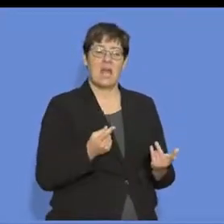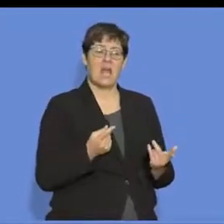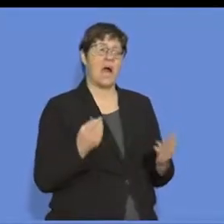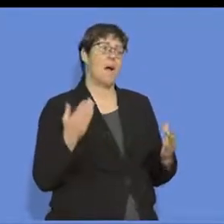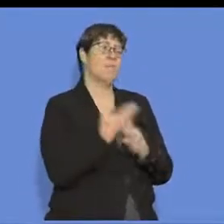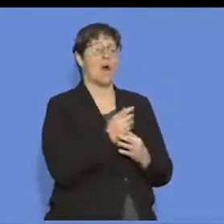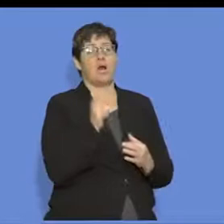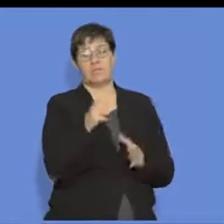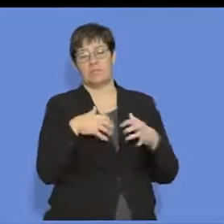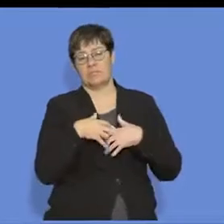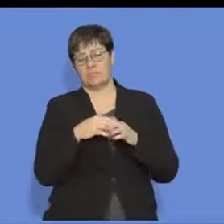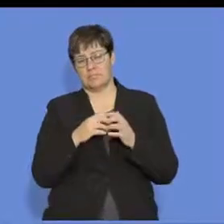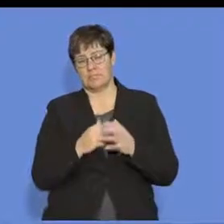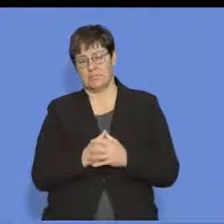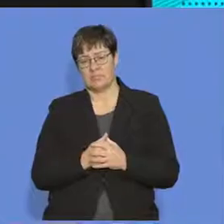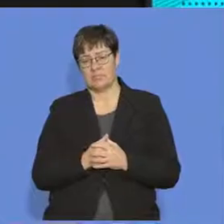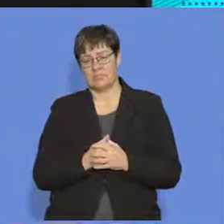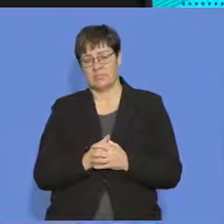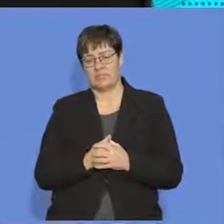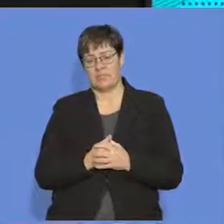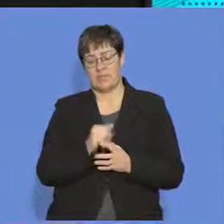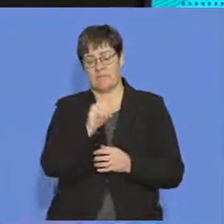Let's say I have to create a password,